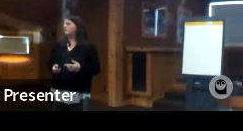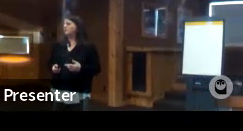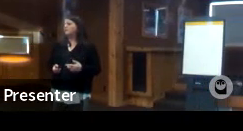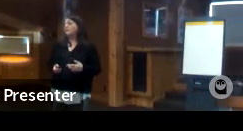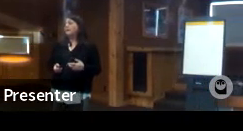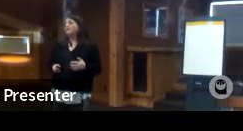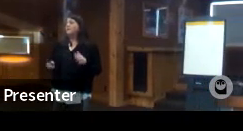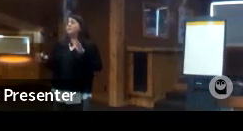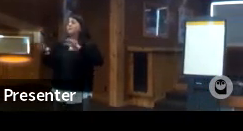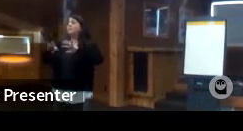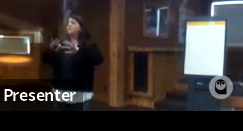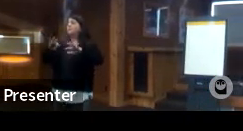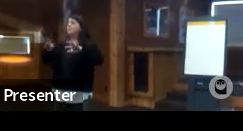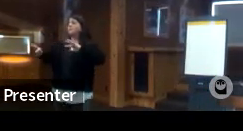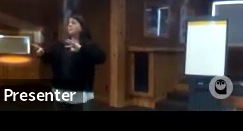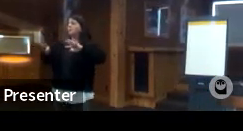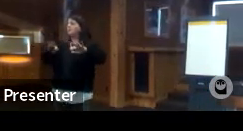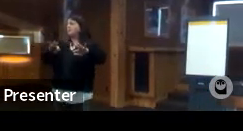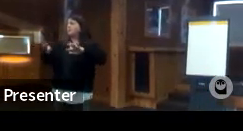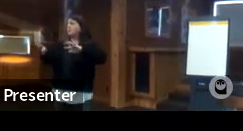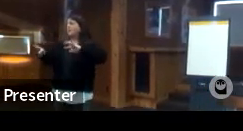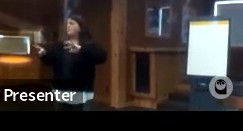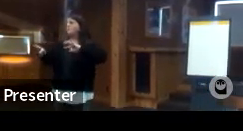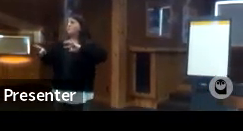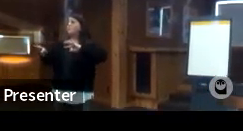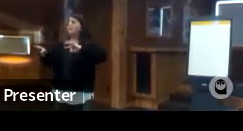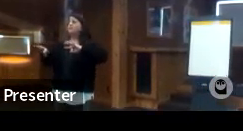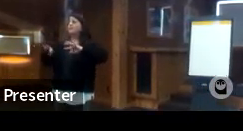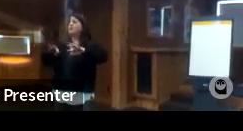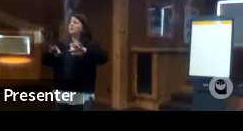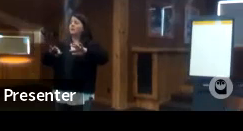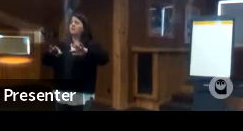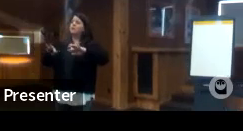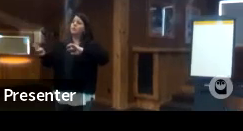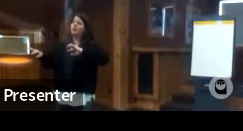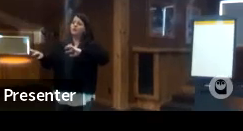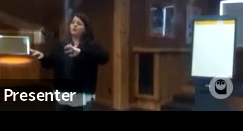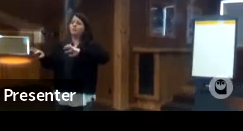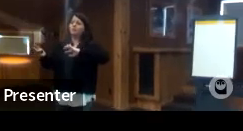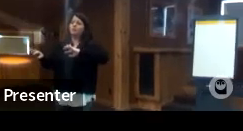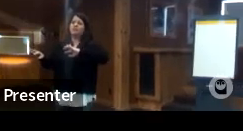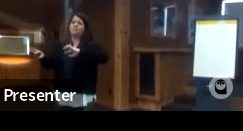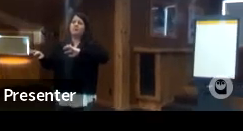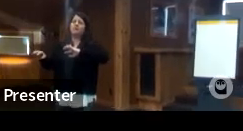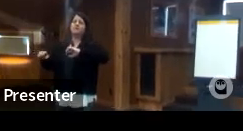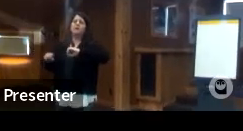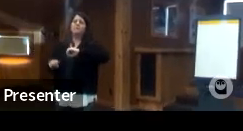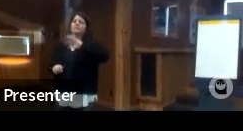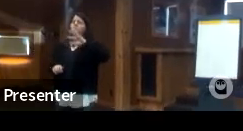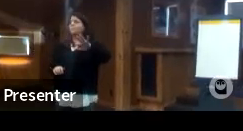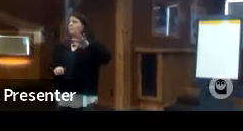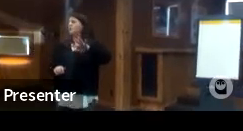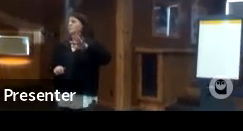gonna be in physical danger. And then of course we see the polarization, right? We see some kids that end up with having no relationship with the victim